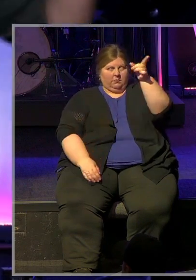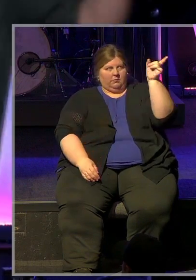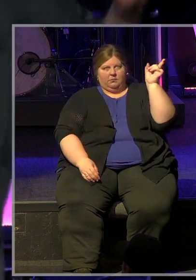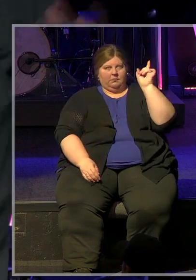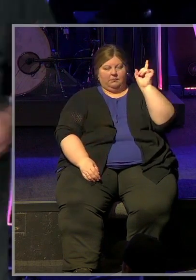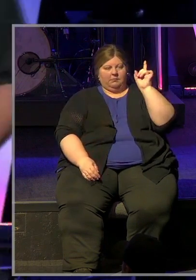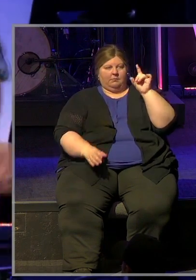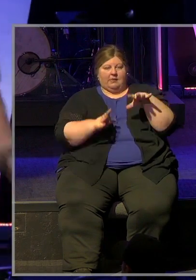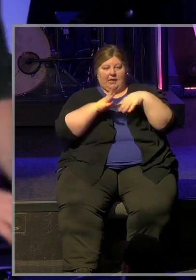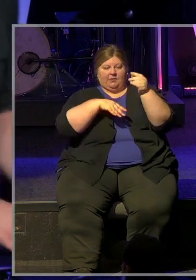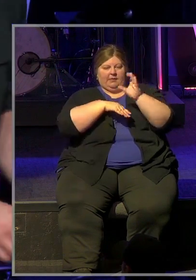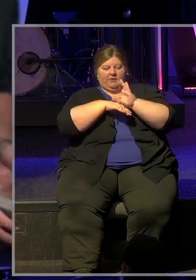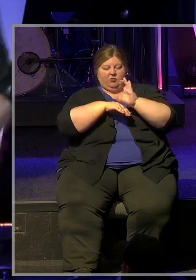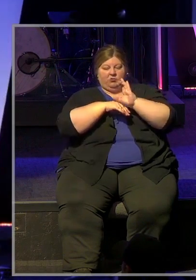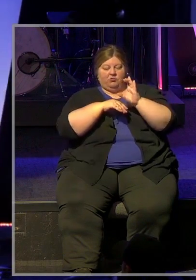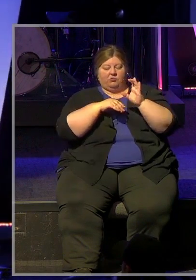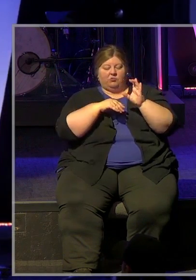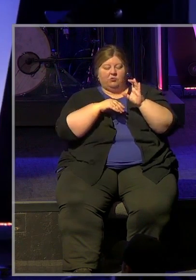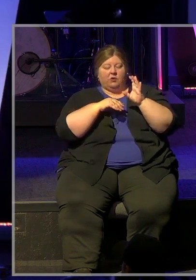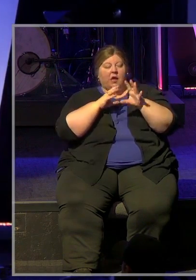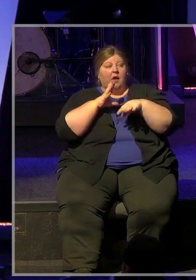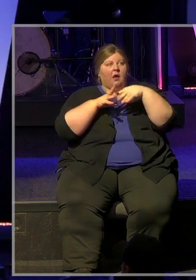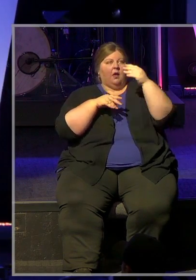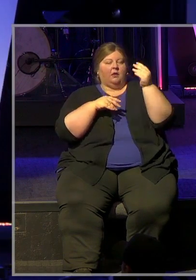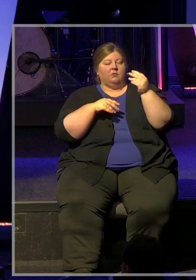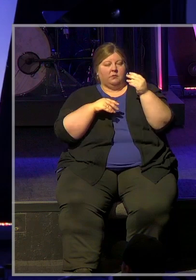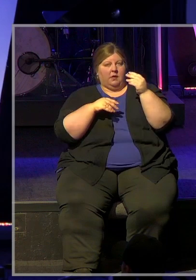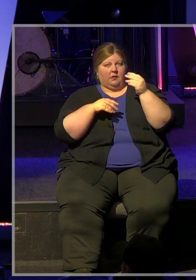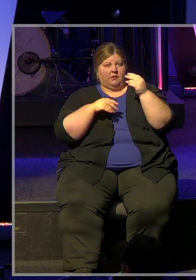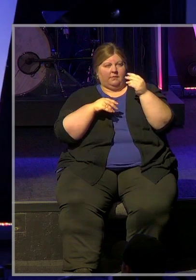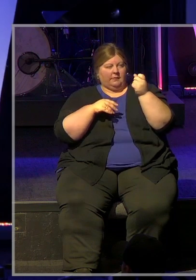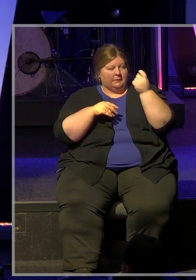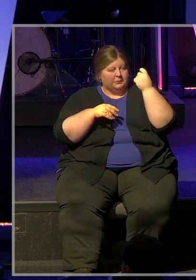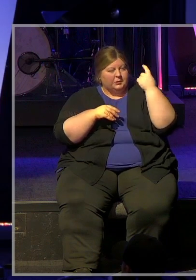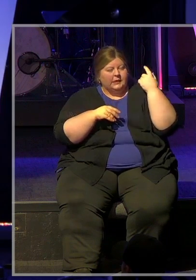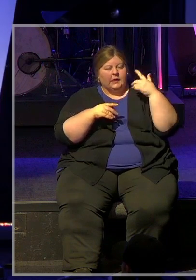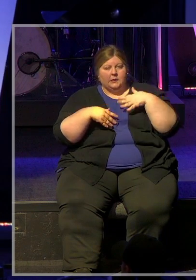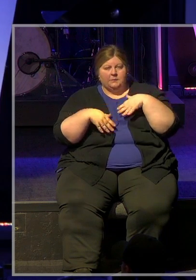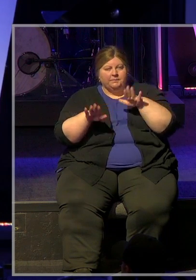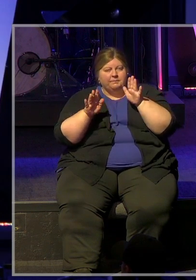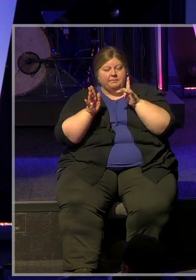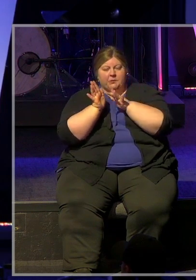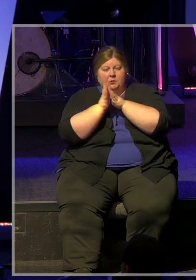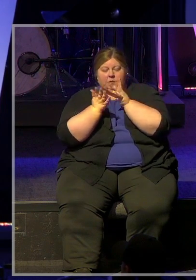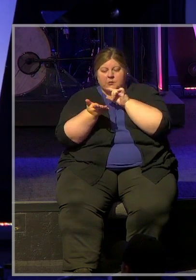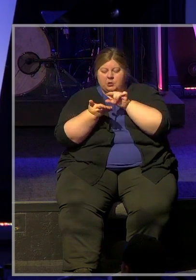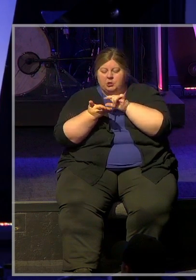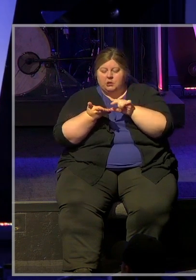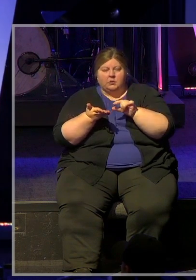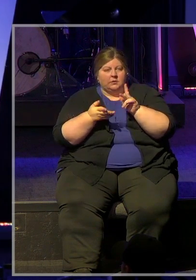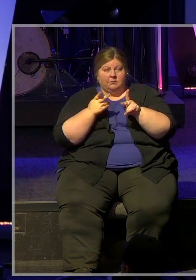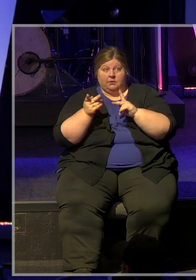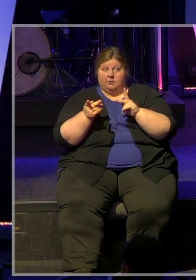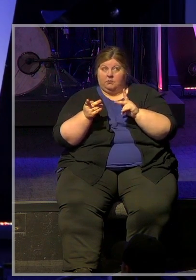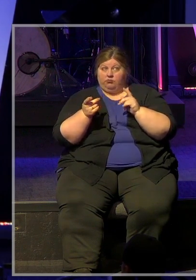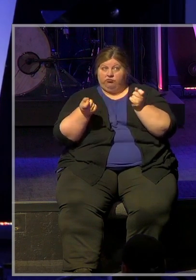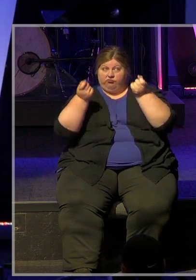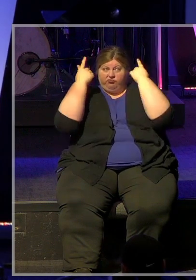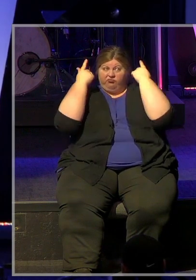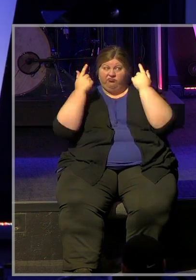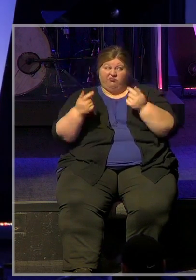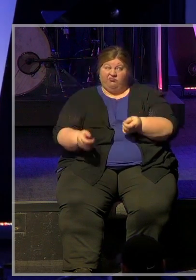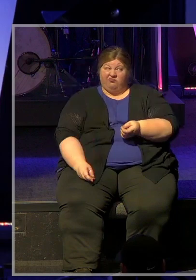something outside of the church, something outside of an understanding or a submission to Scripture that people don't get.